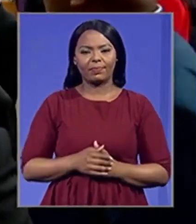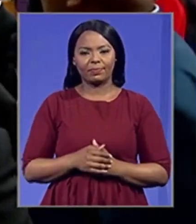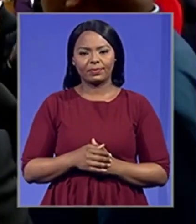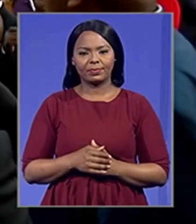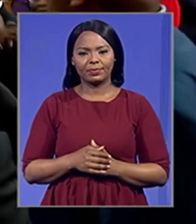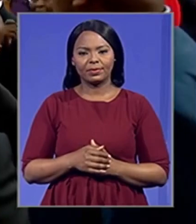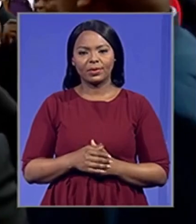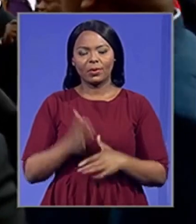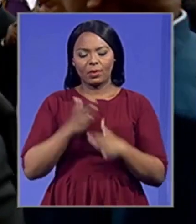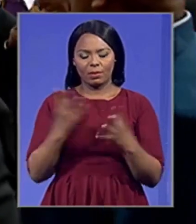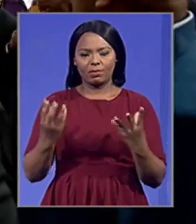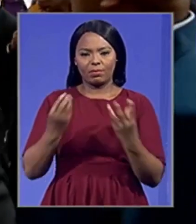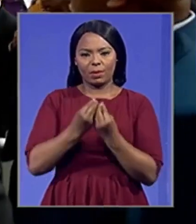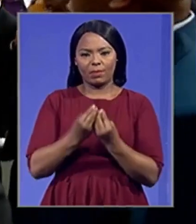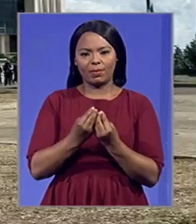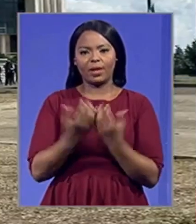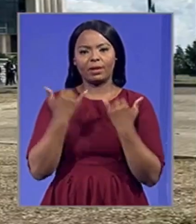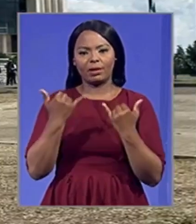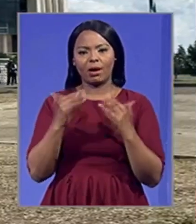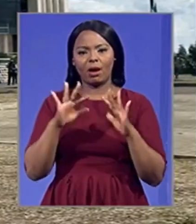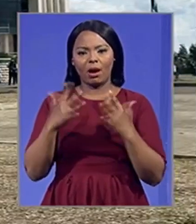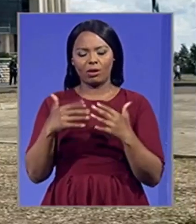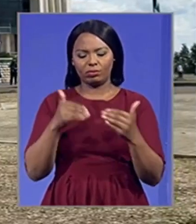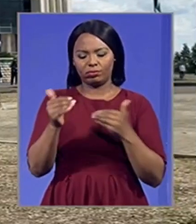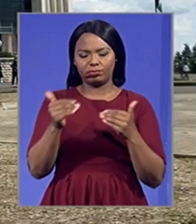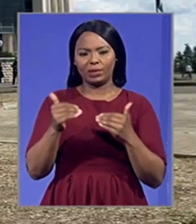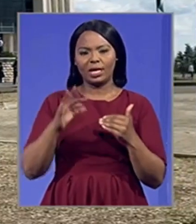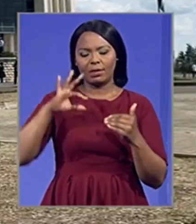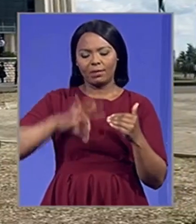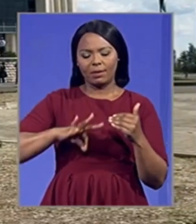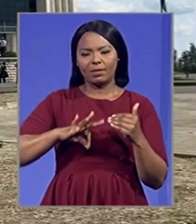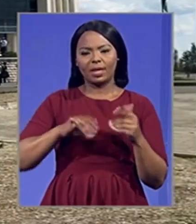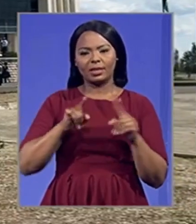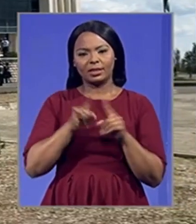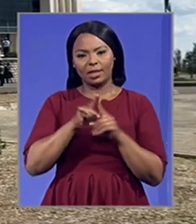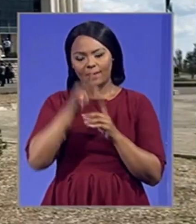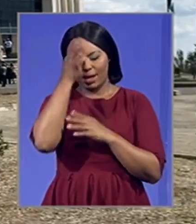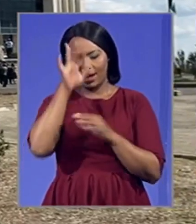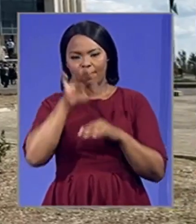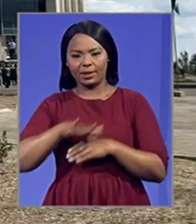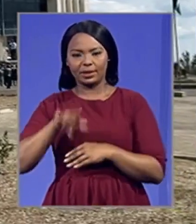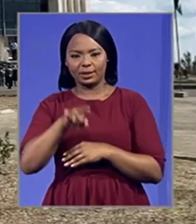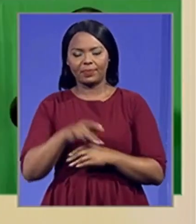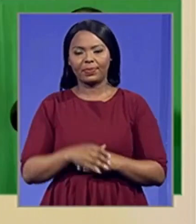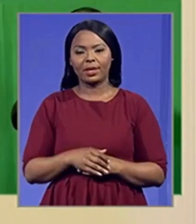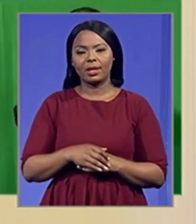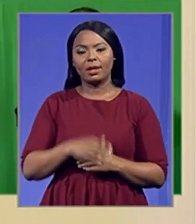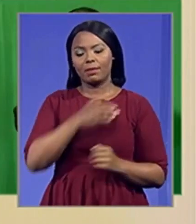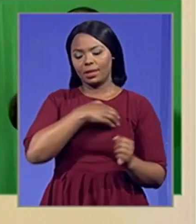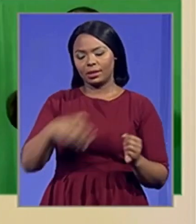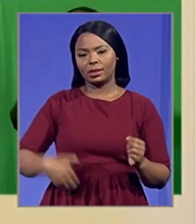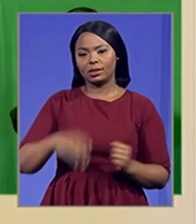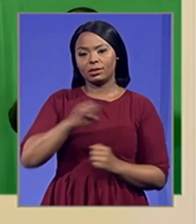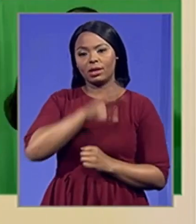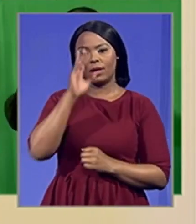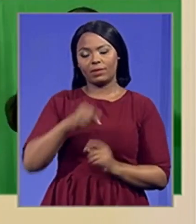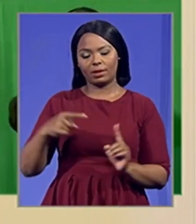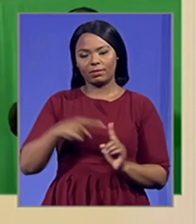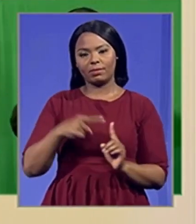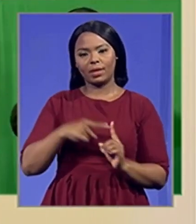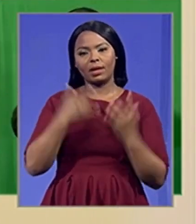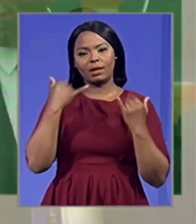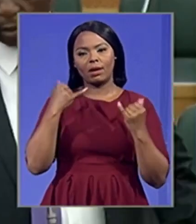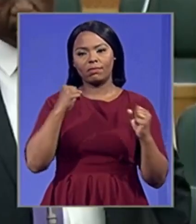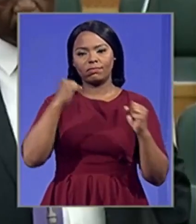together with the incoming government. Mopresidente wa Naha ya Afrika Borwa Ramaphosa o tla ba teng